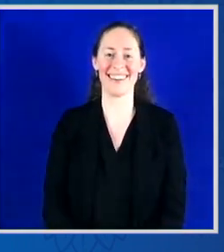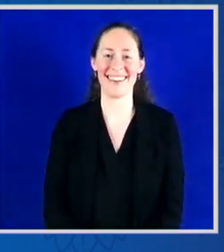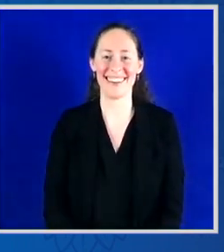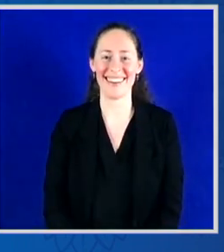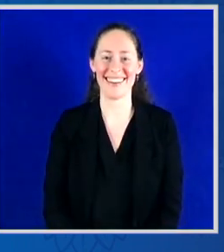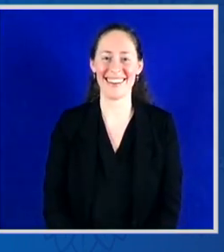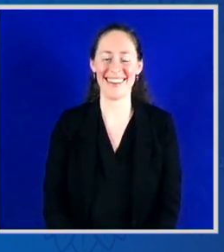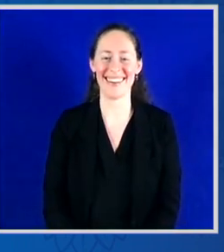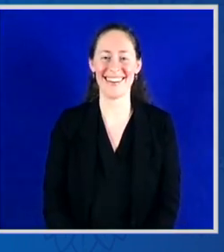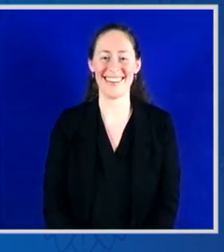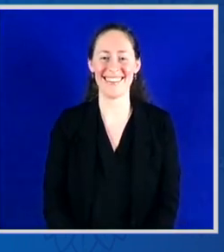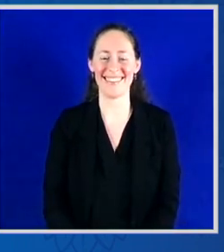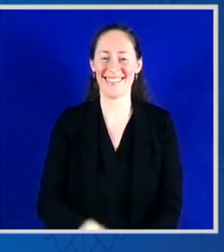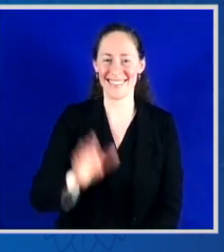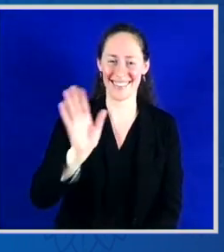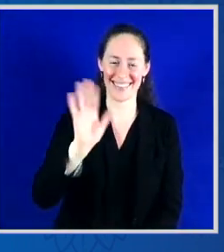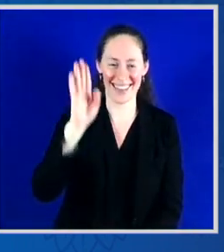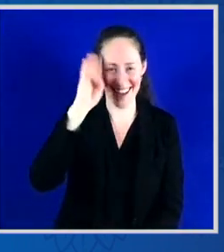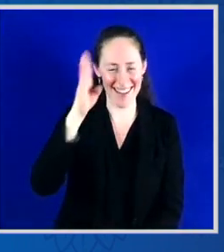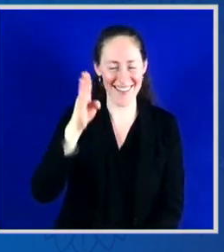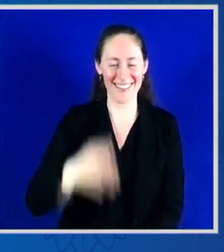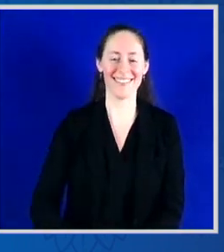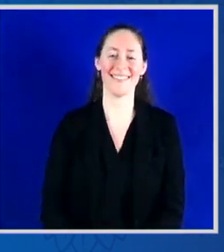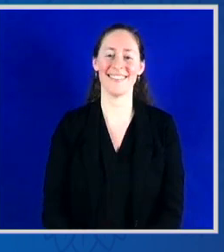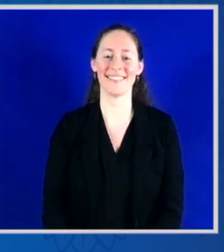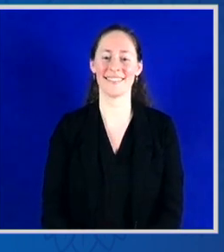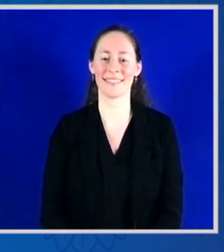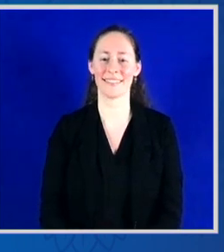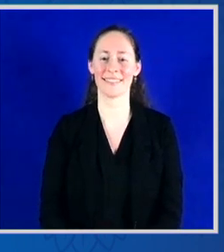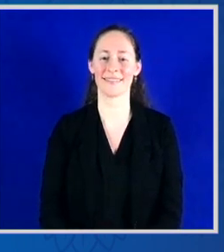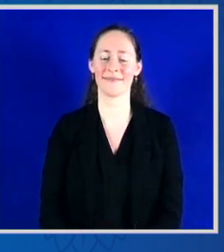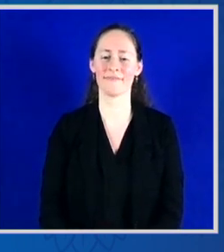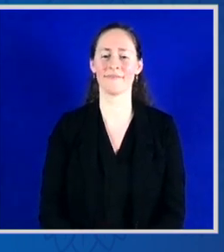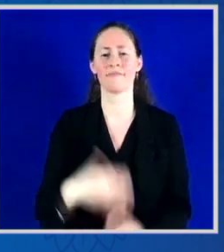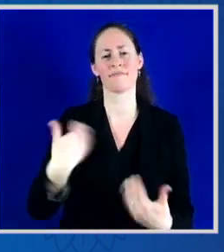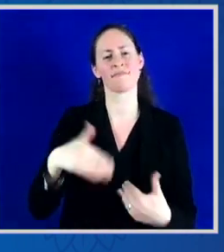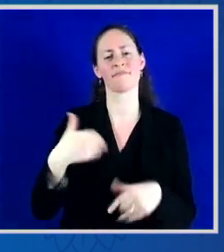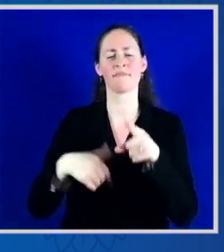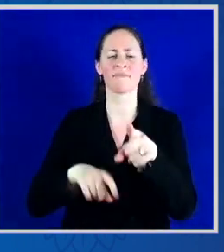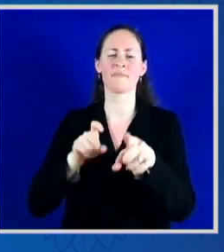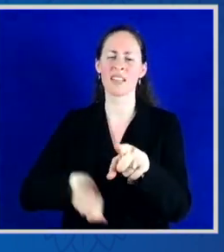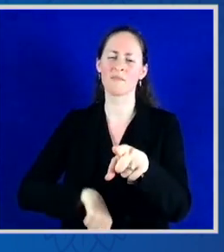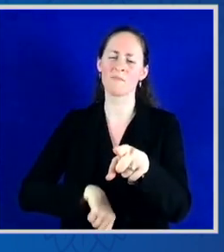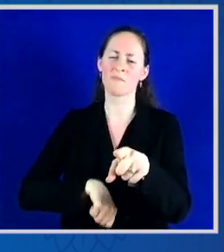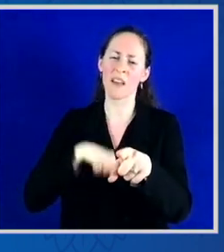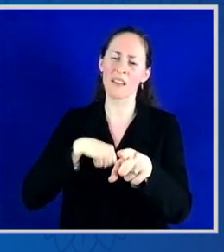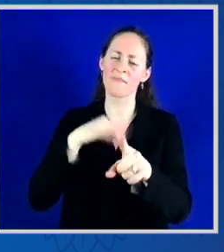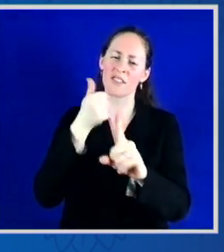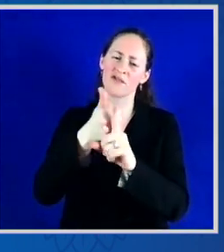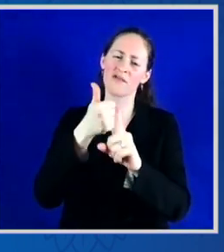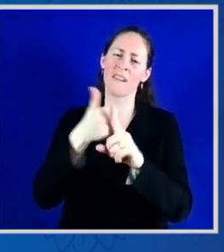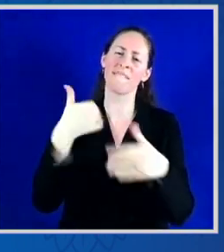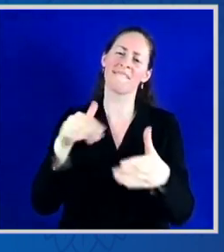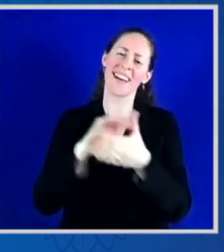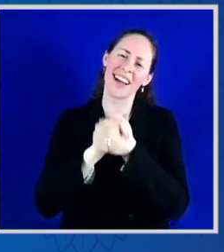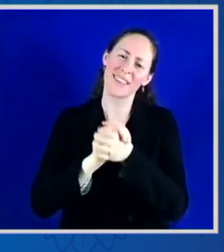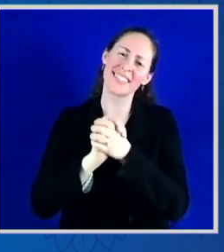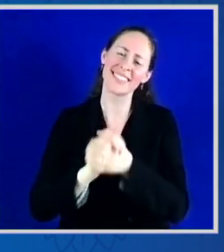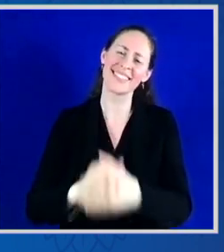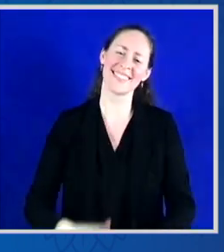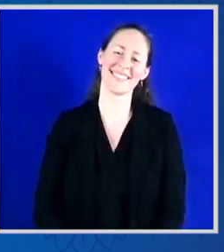Hi. You must be such a proud parent. Congratulations. Thank